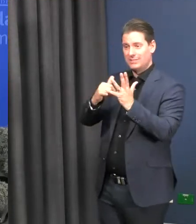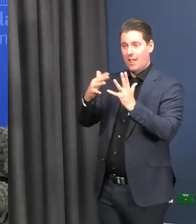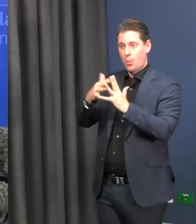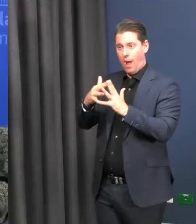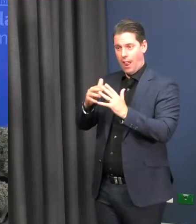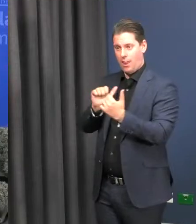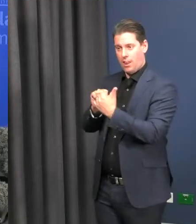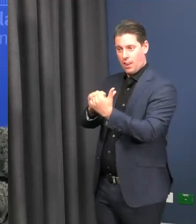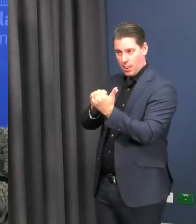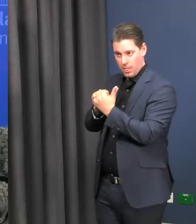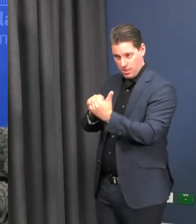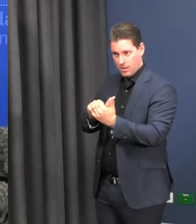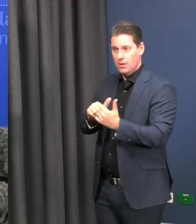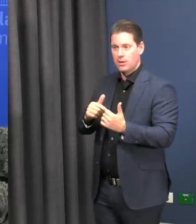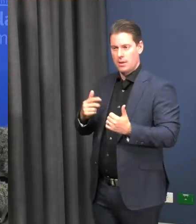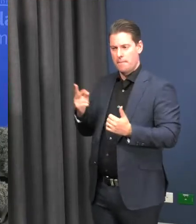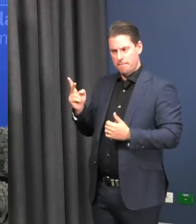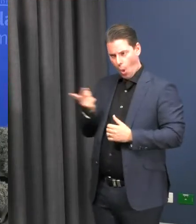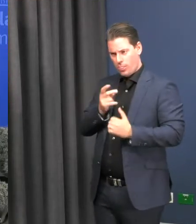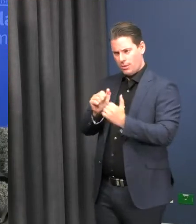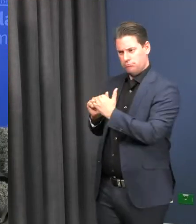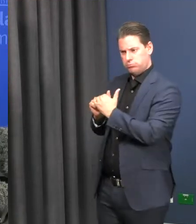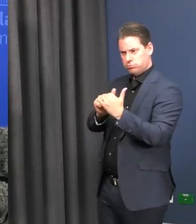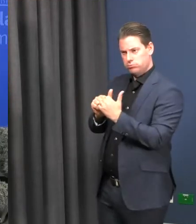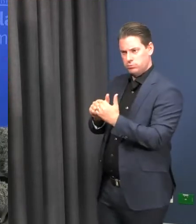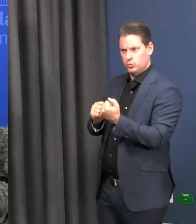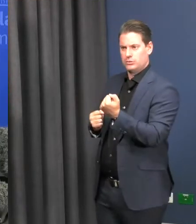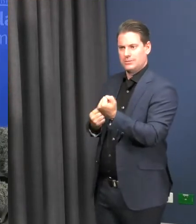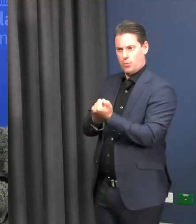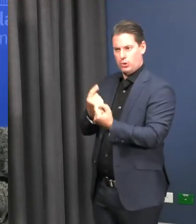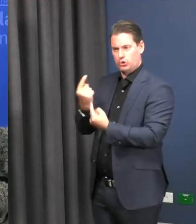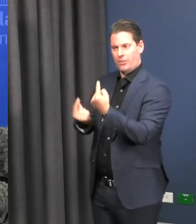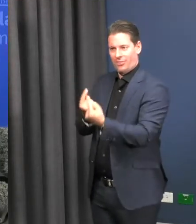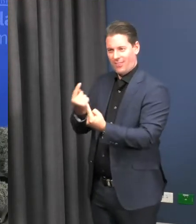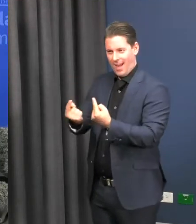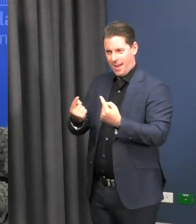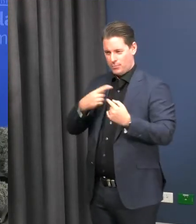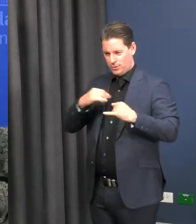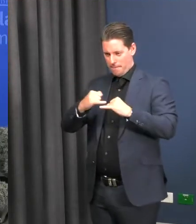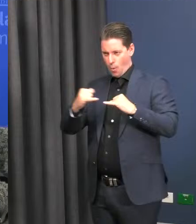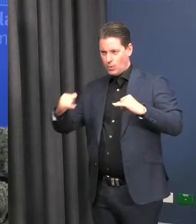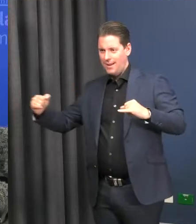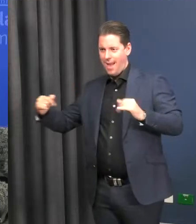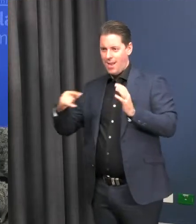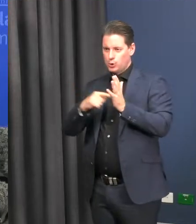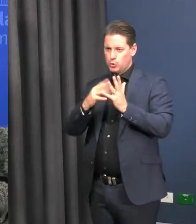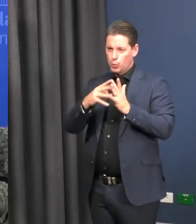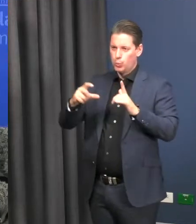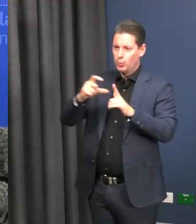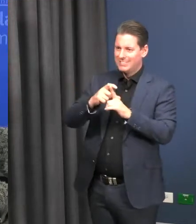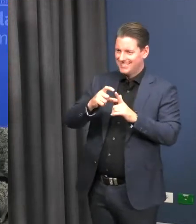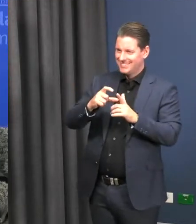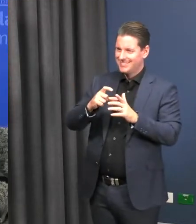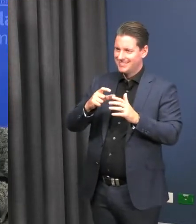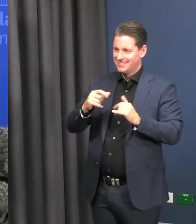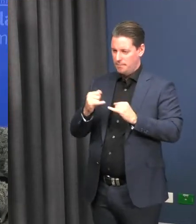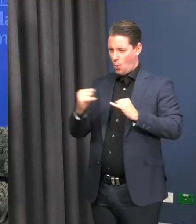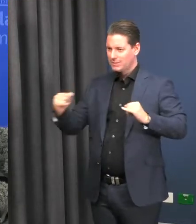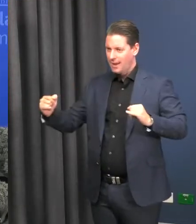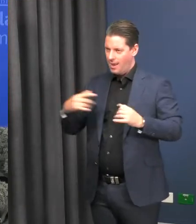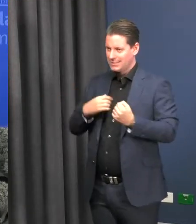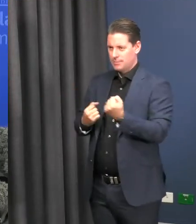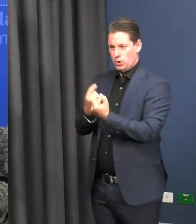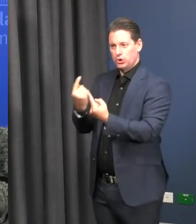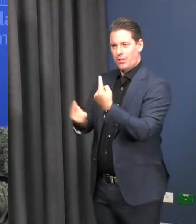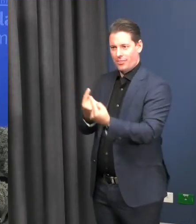coordination of our resources and assistance between the two states so that we can keep everybody safe. The emergency services